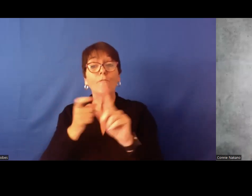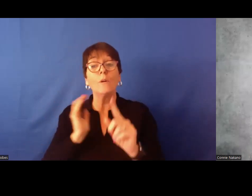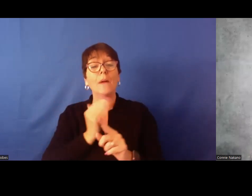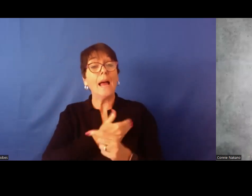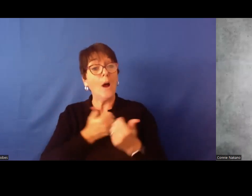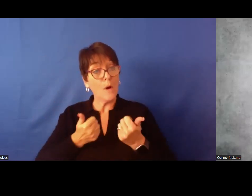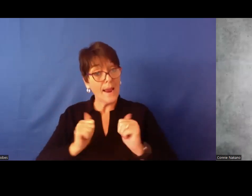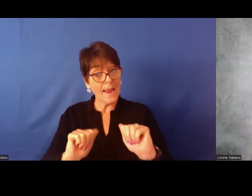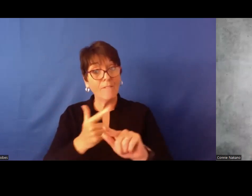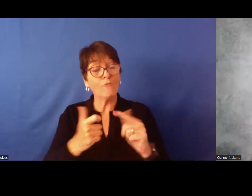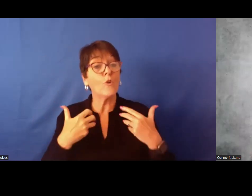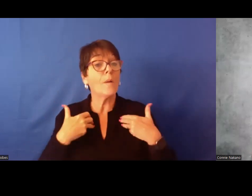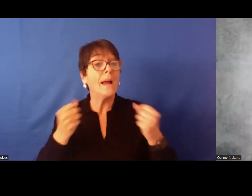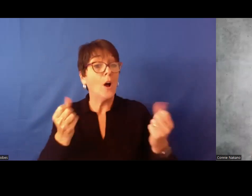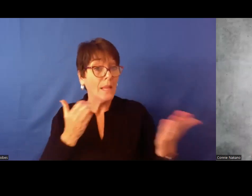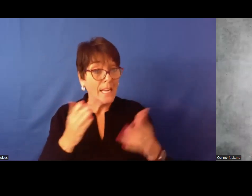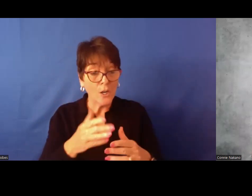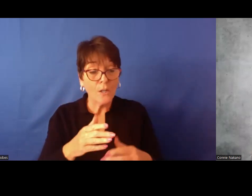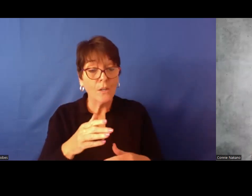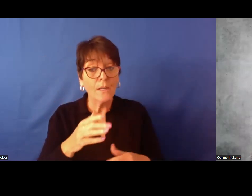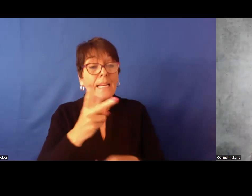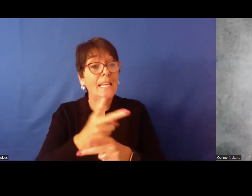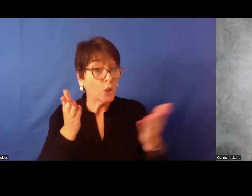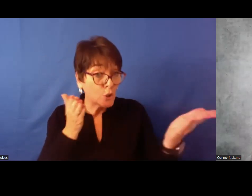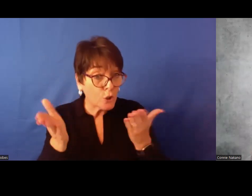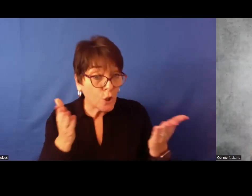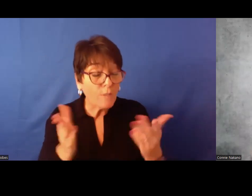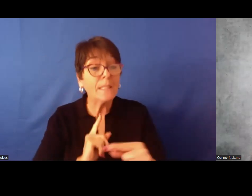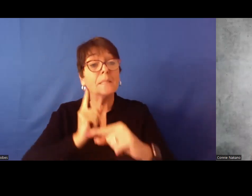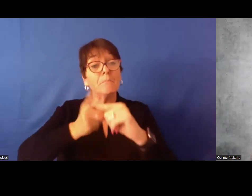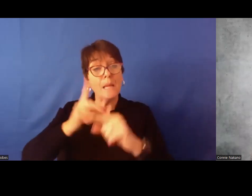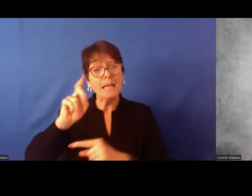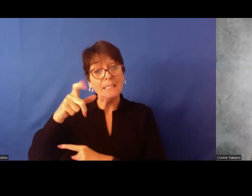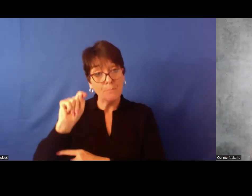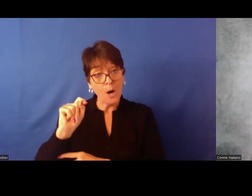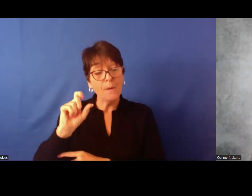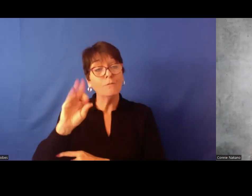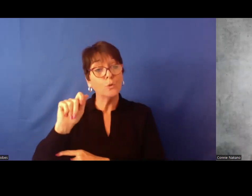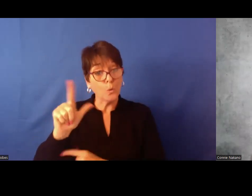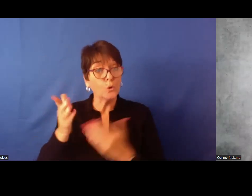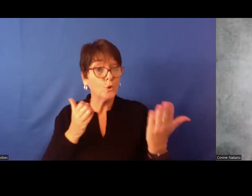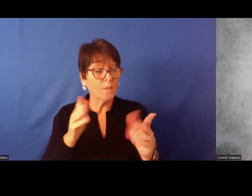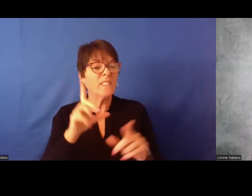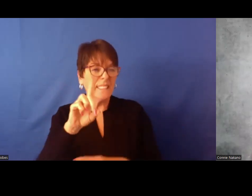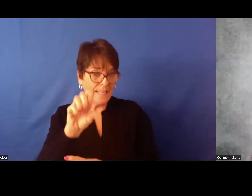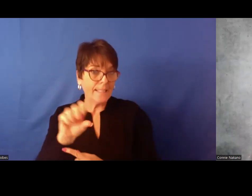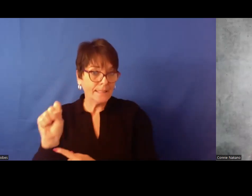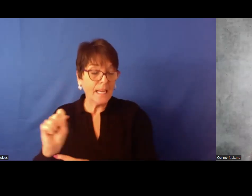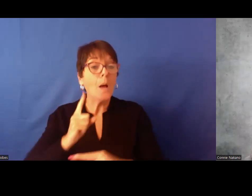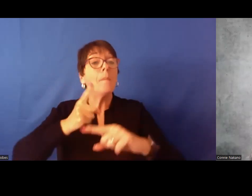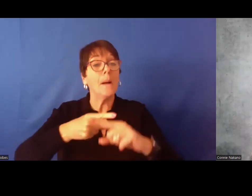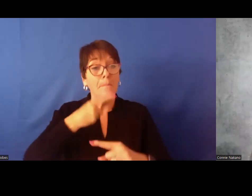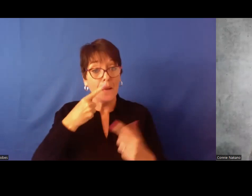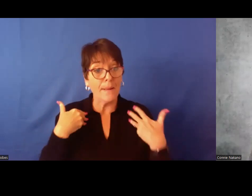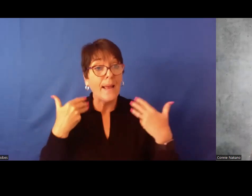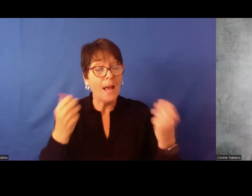efforts from healthcare services, and also Department of Social Services as well, and also Department of Public Health. So you'll